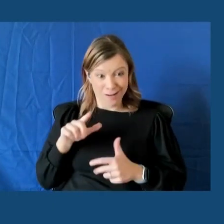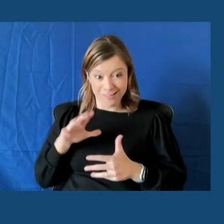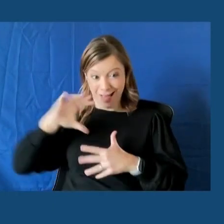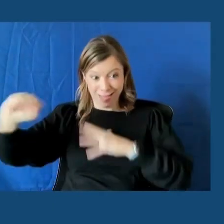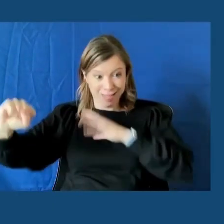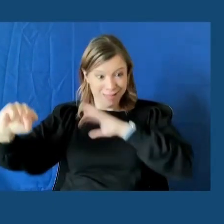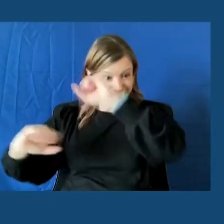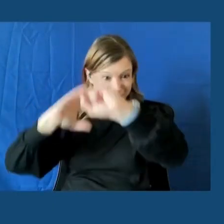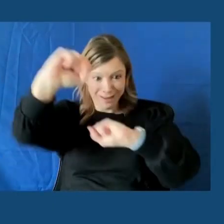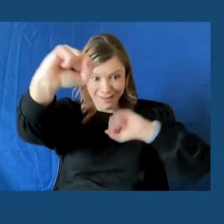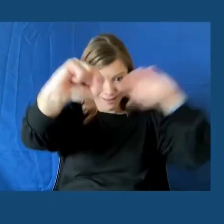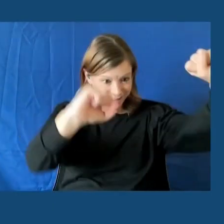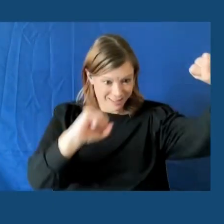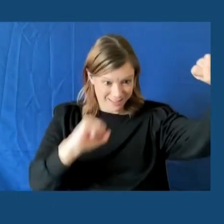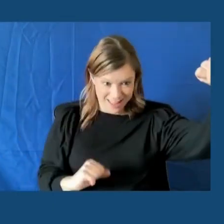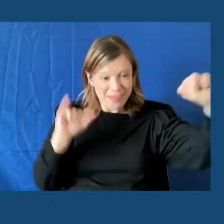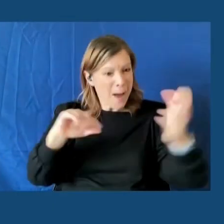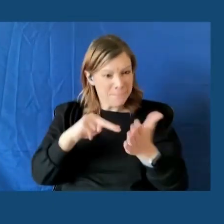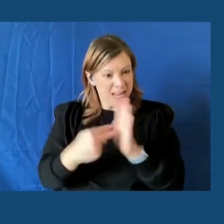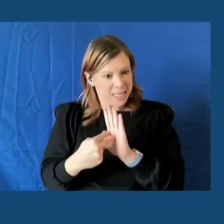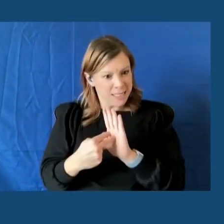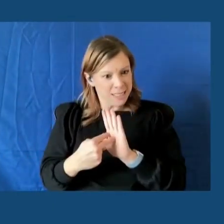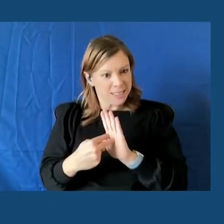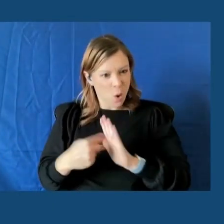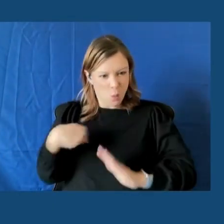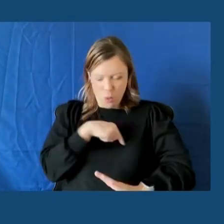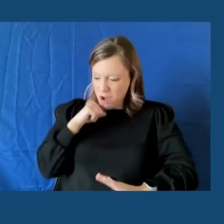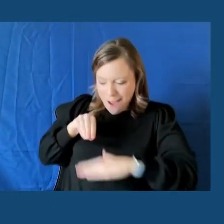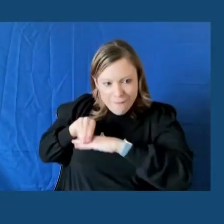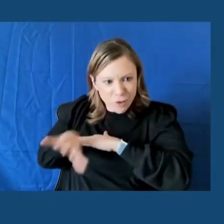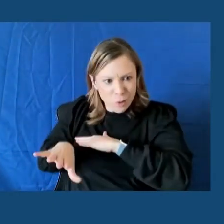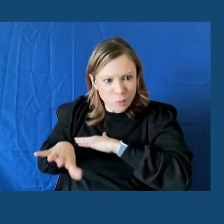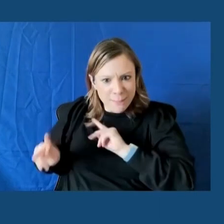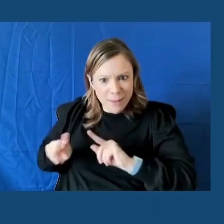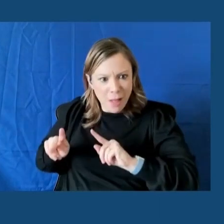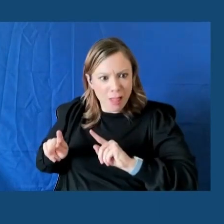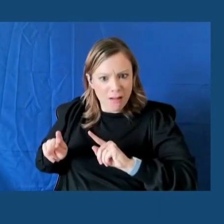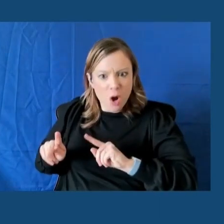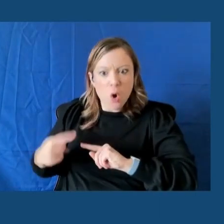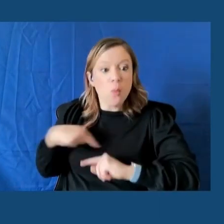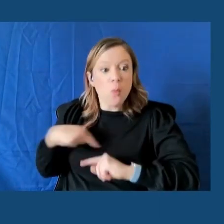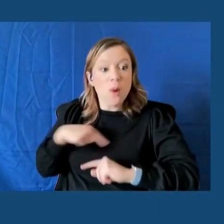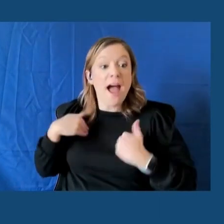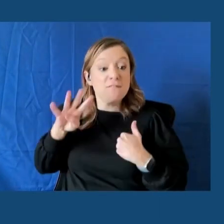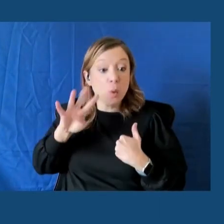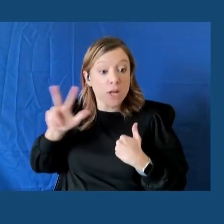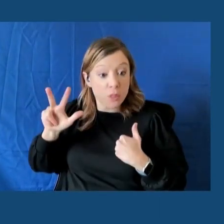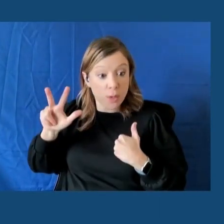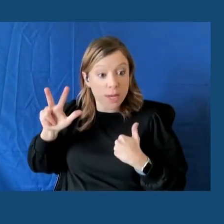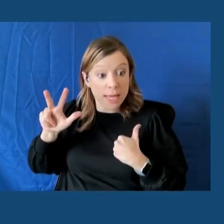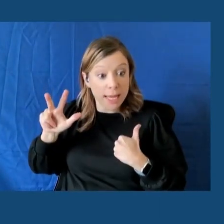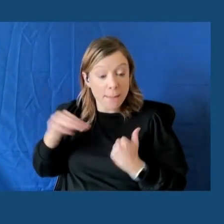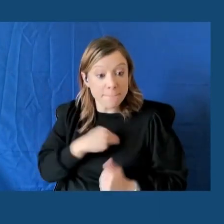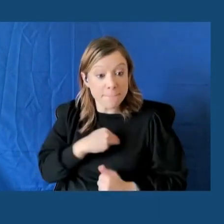loss of influence. We went from 43 members of Congress when I was a little girl to just 26